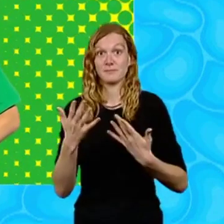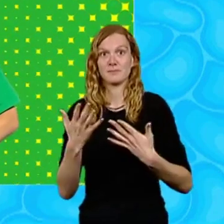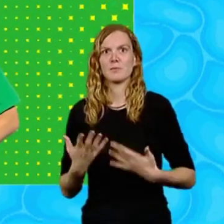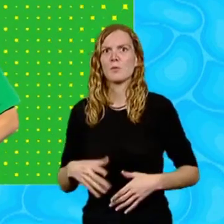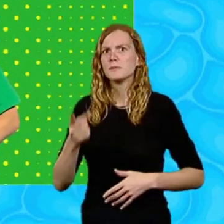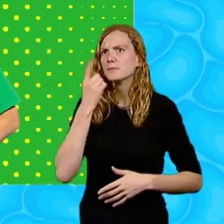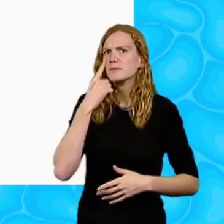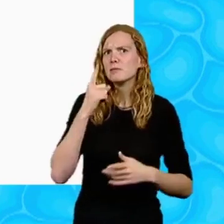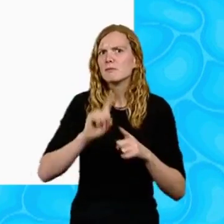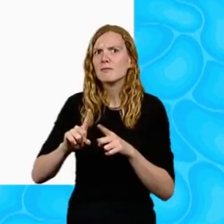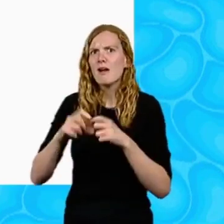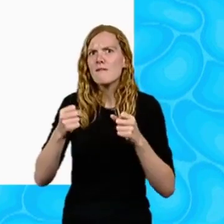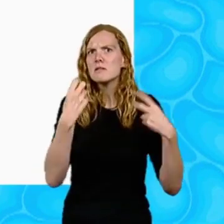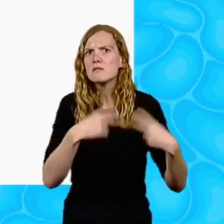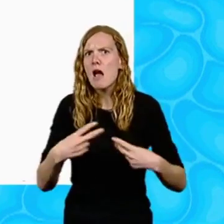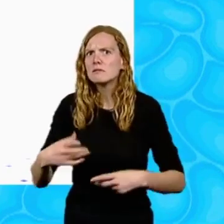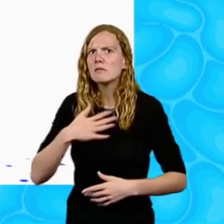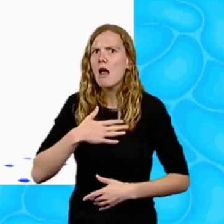you, Boogie?